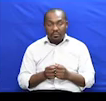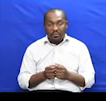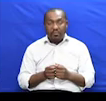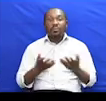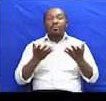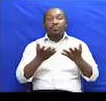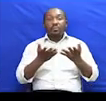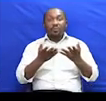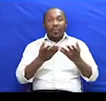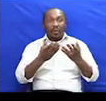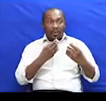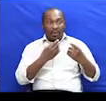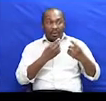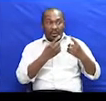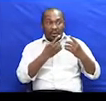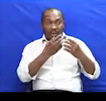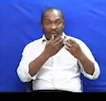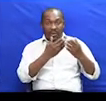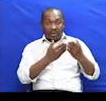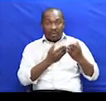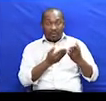Then the following results were obtained.